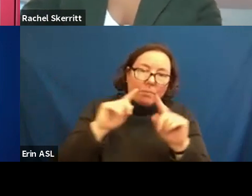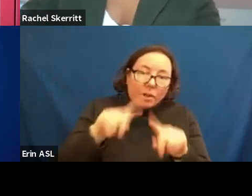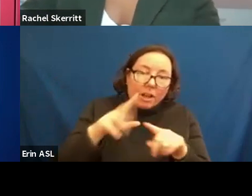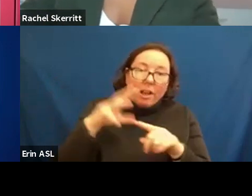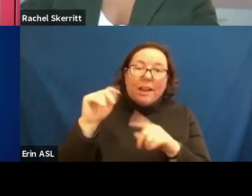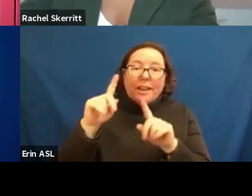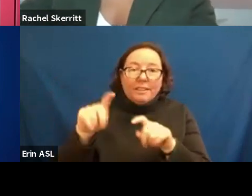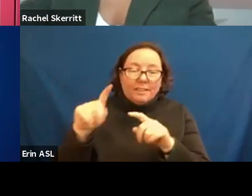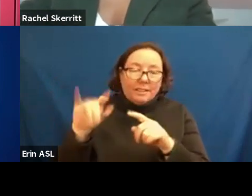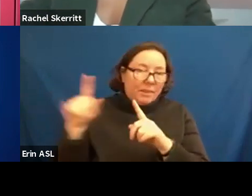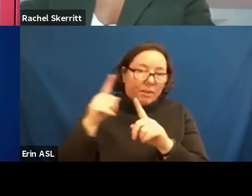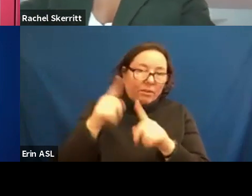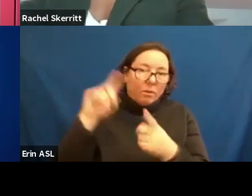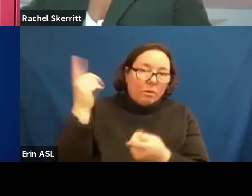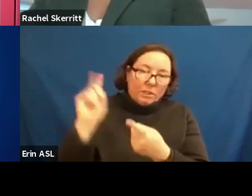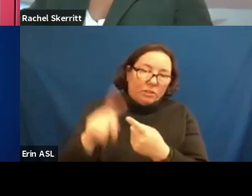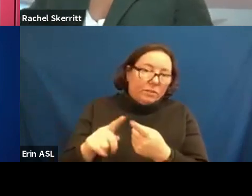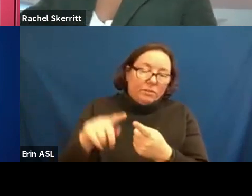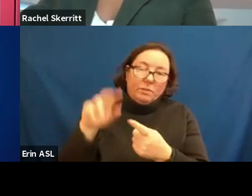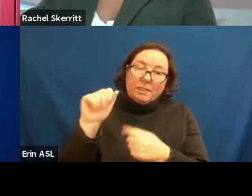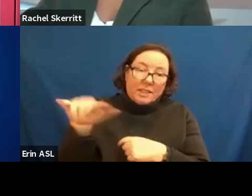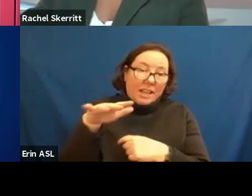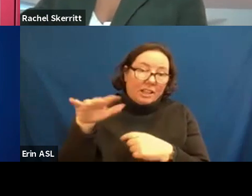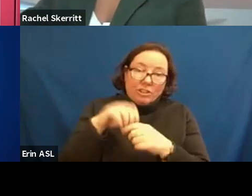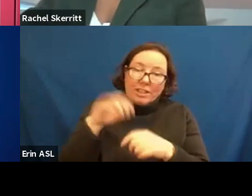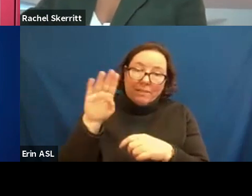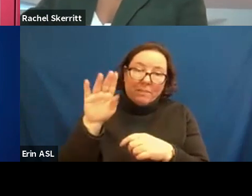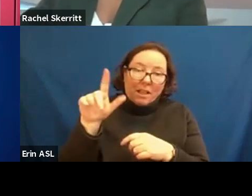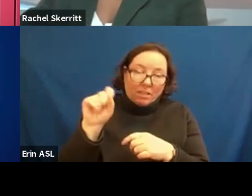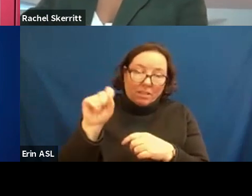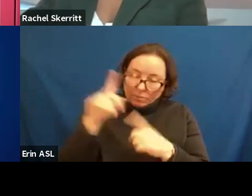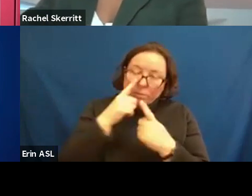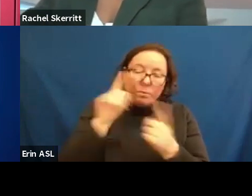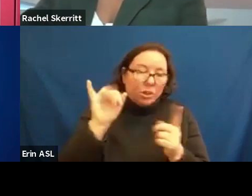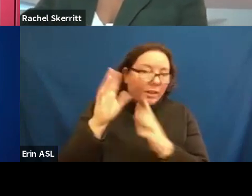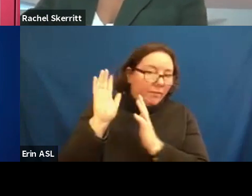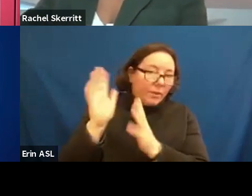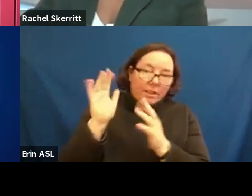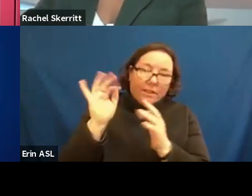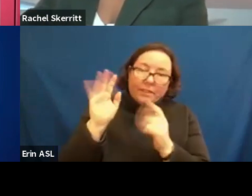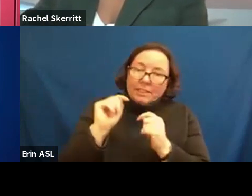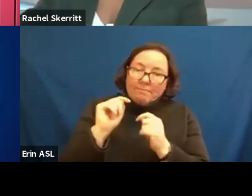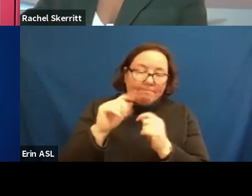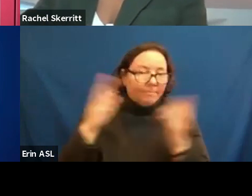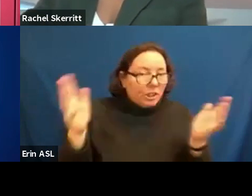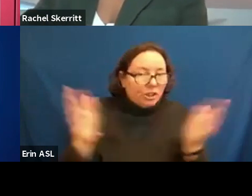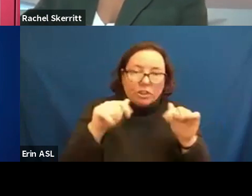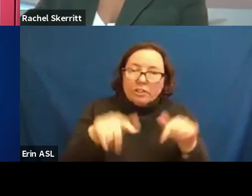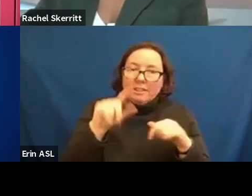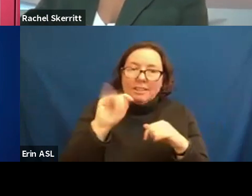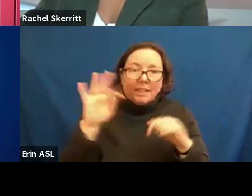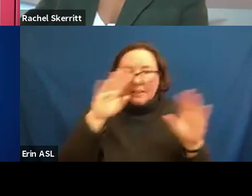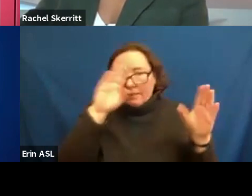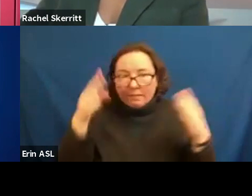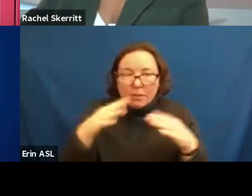allocation was intended to reduce Asian students at BLS, and it will succeed if allowed to proceed. I urge this task force to focus more